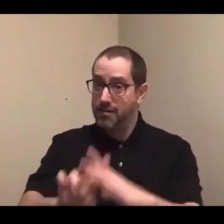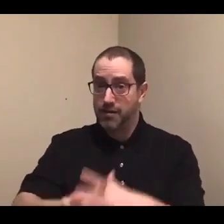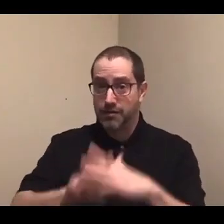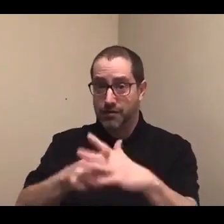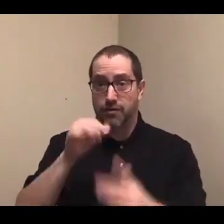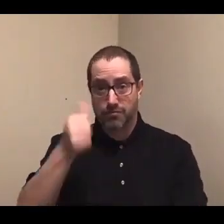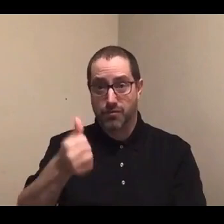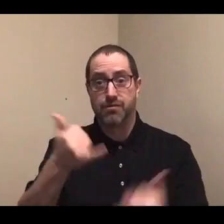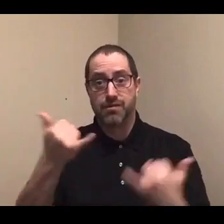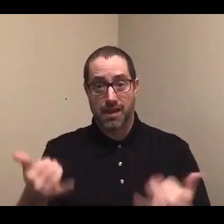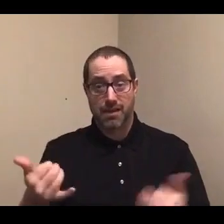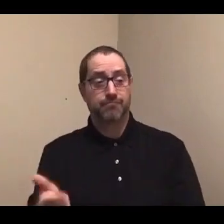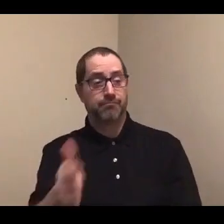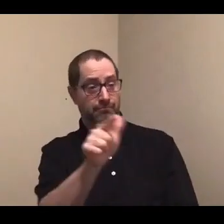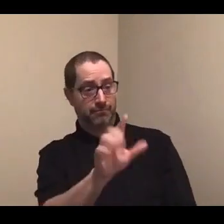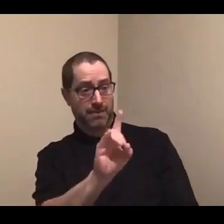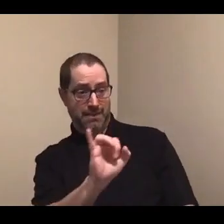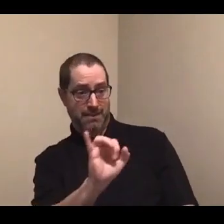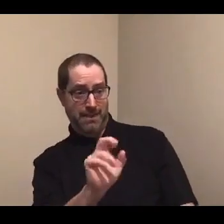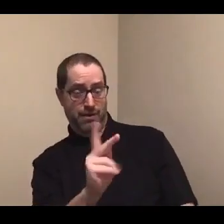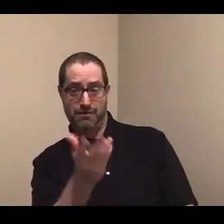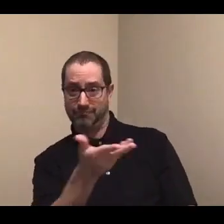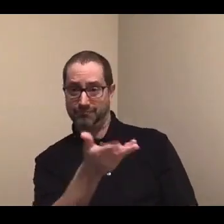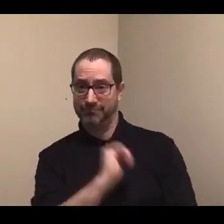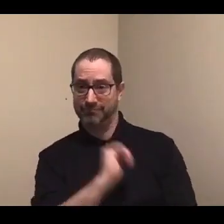it back to Derek.